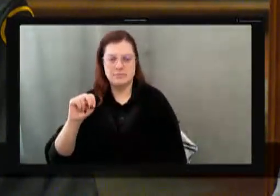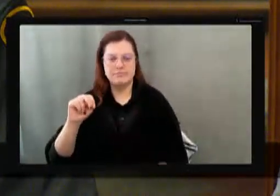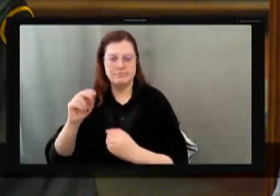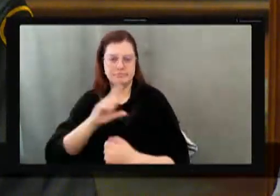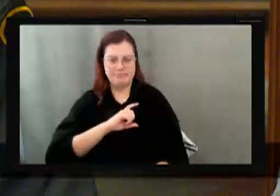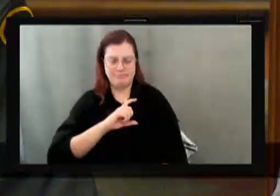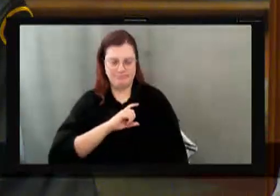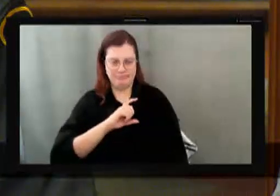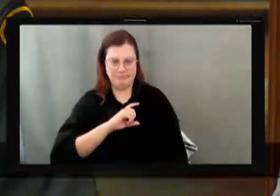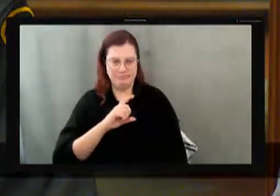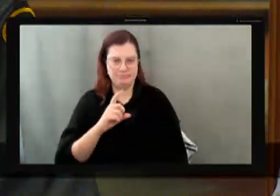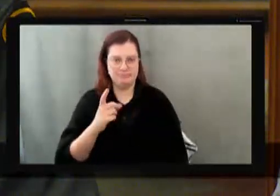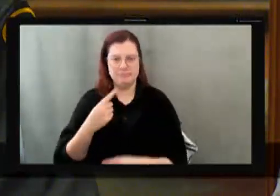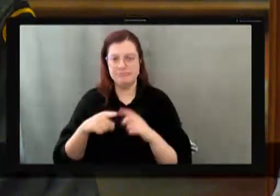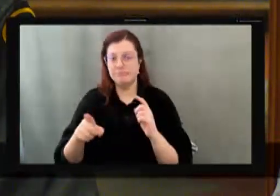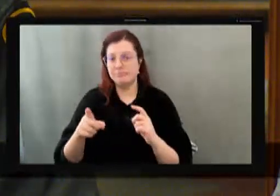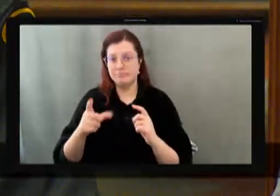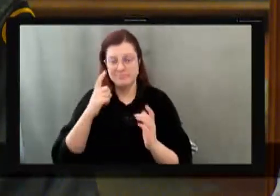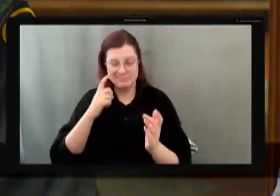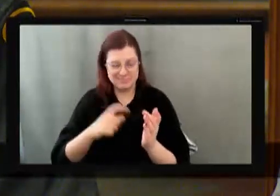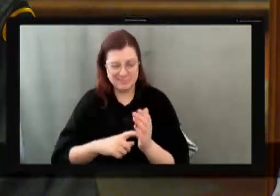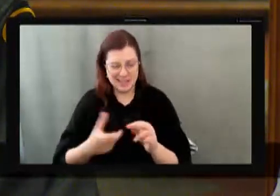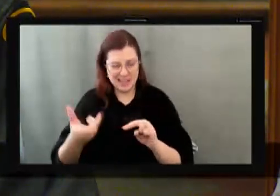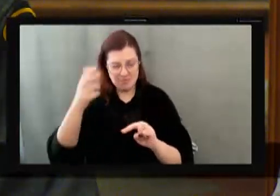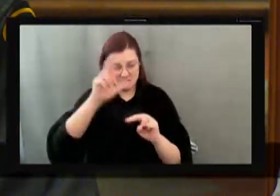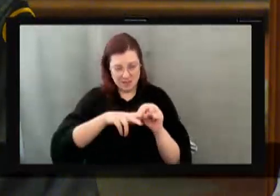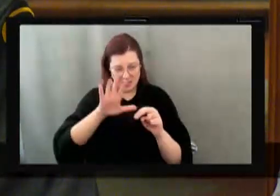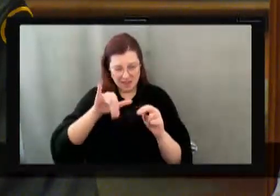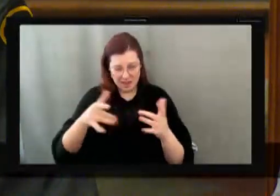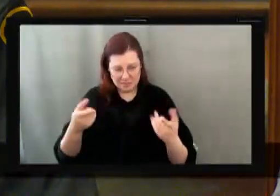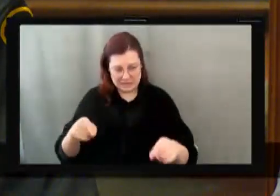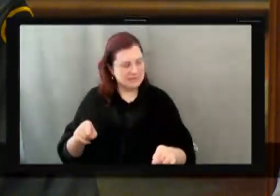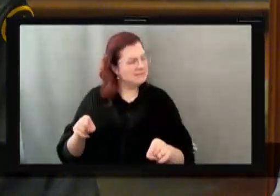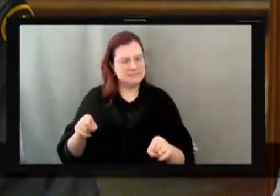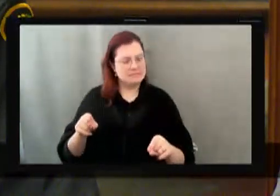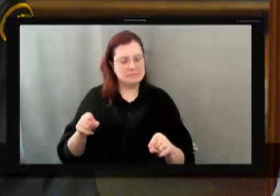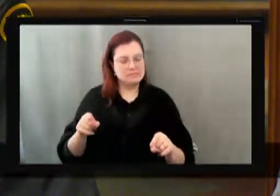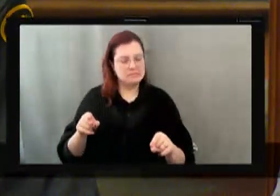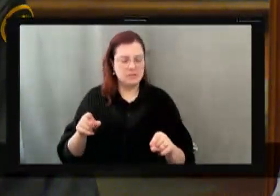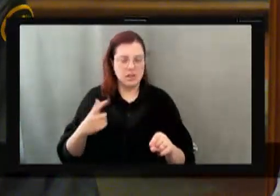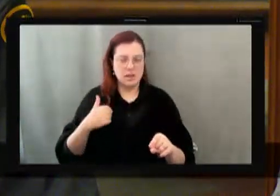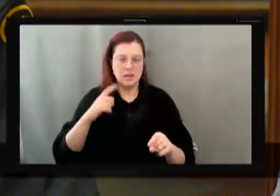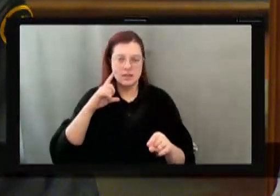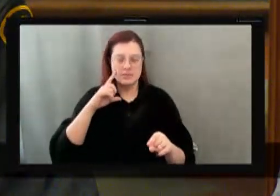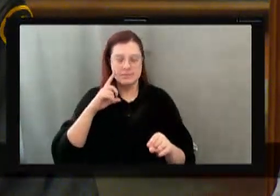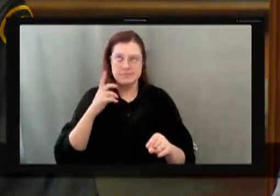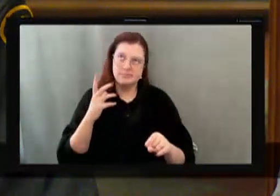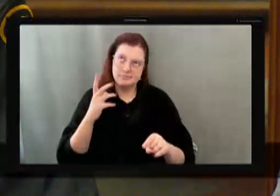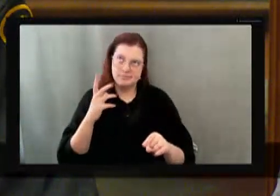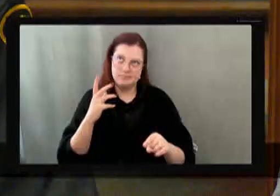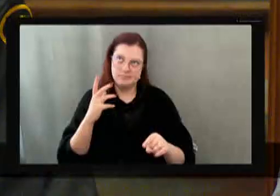seen necessarily an increase in that. I think it's just been